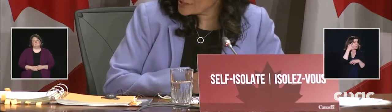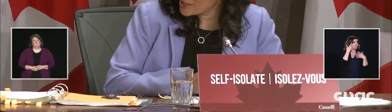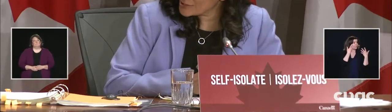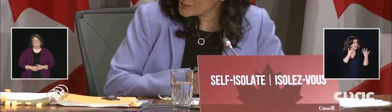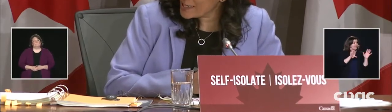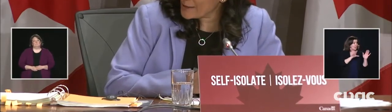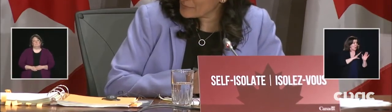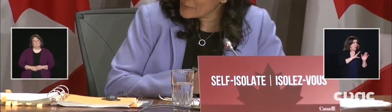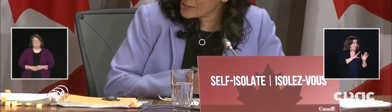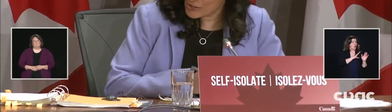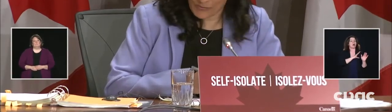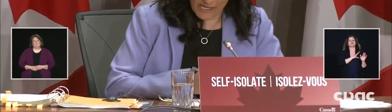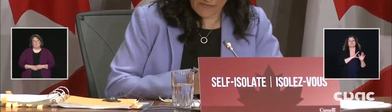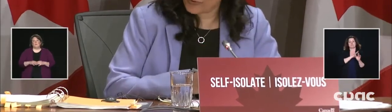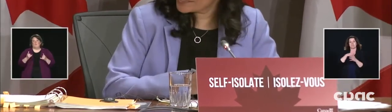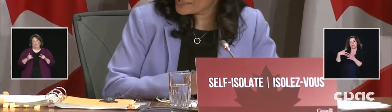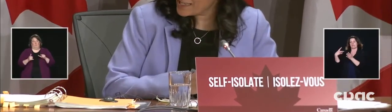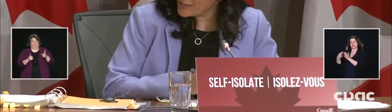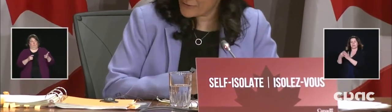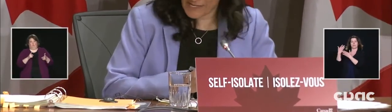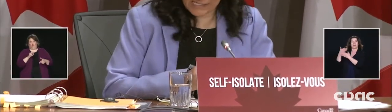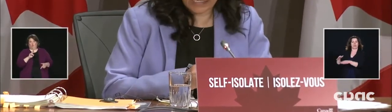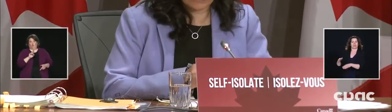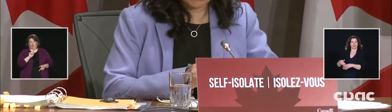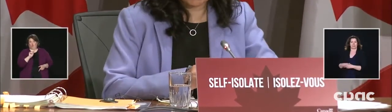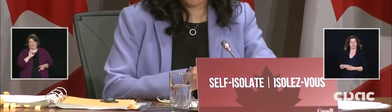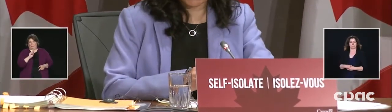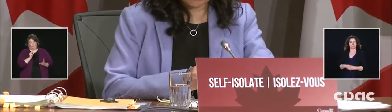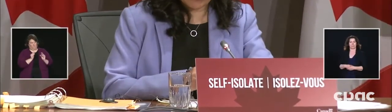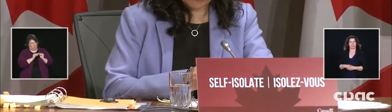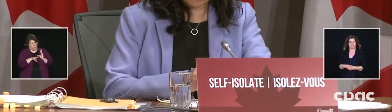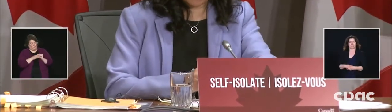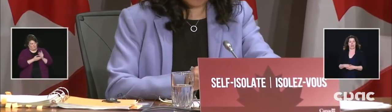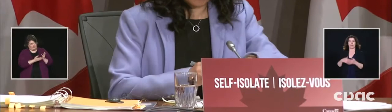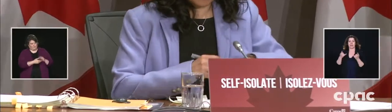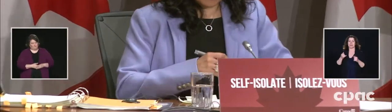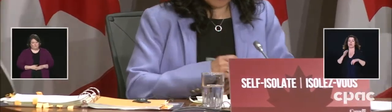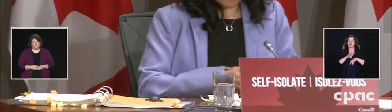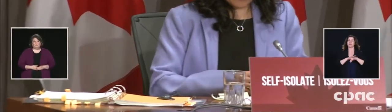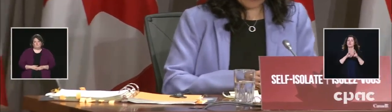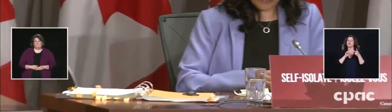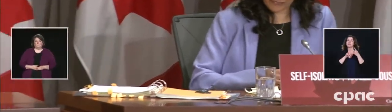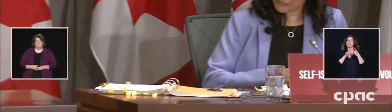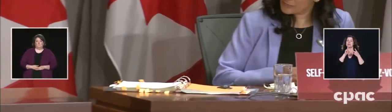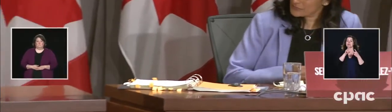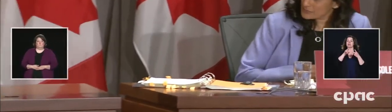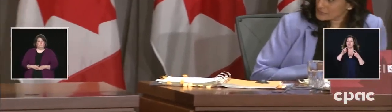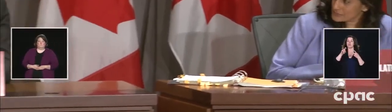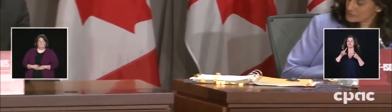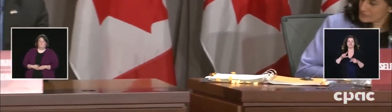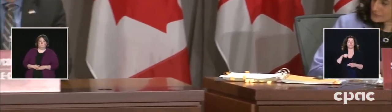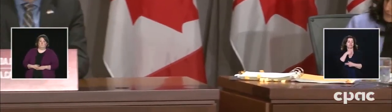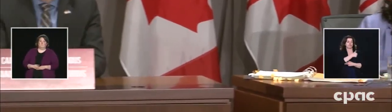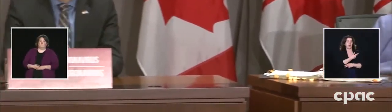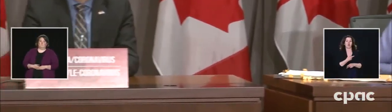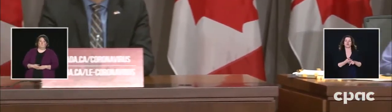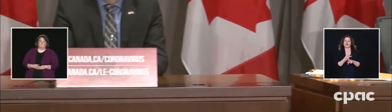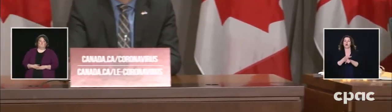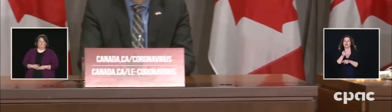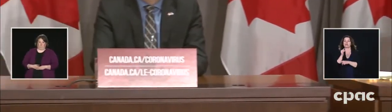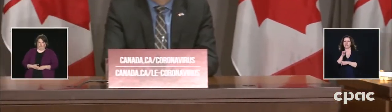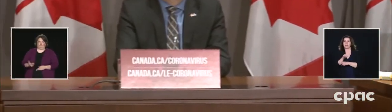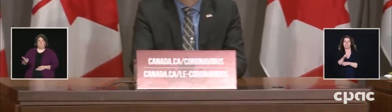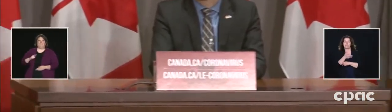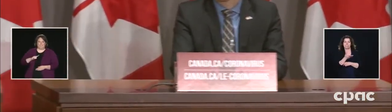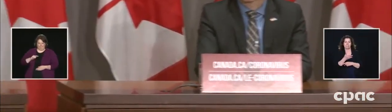it over to Dr. Tam, who may have more to say on vaccine administration. Yeah, so I think we don't